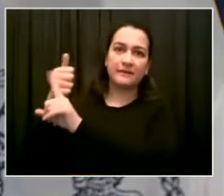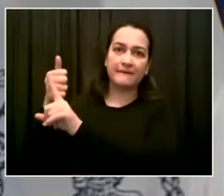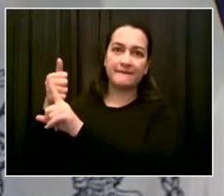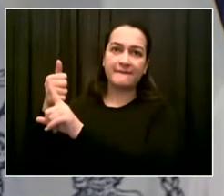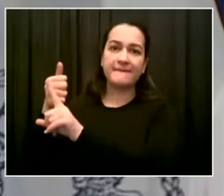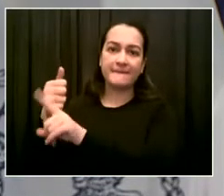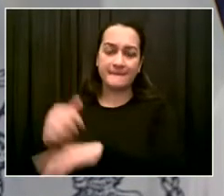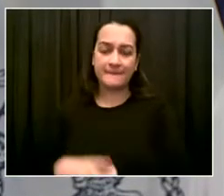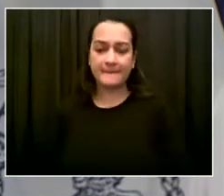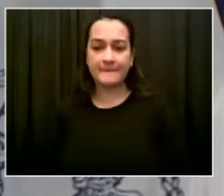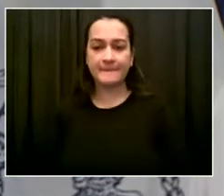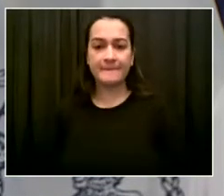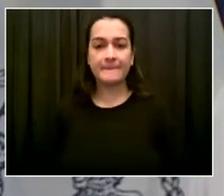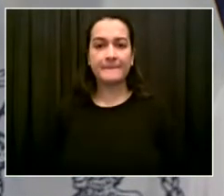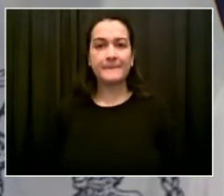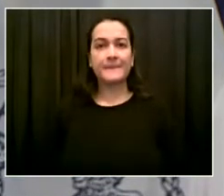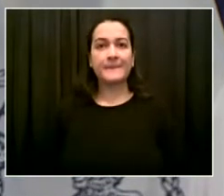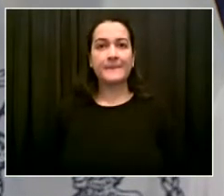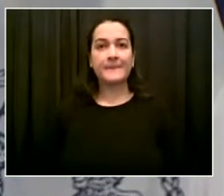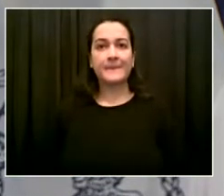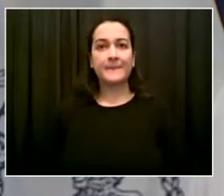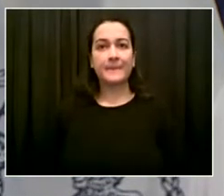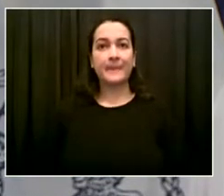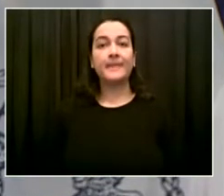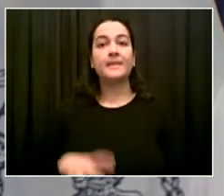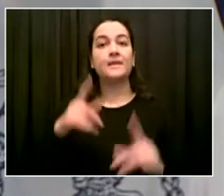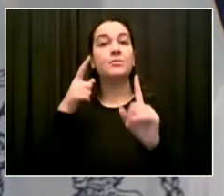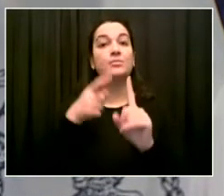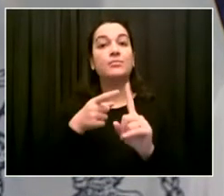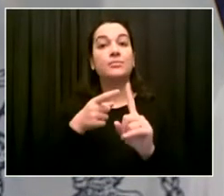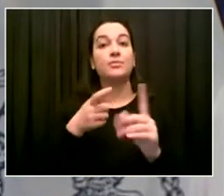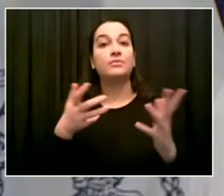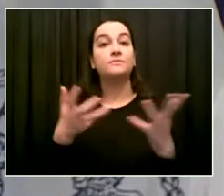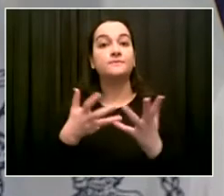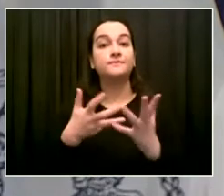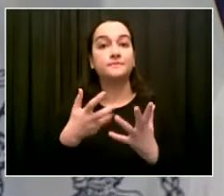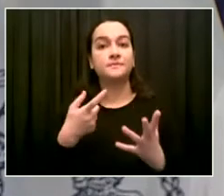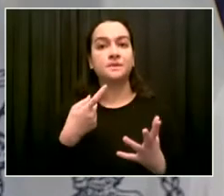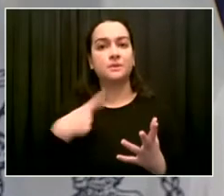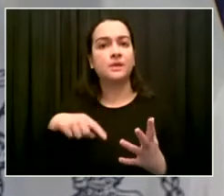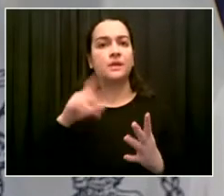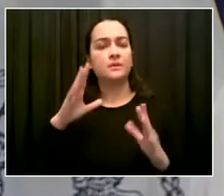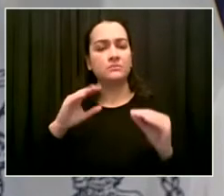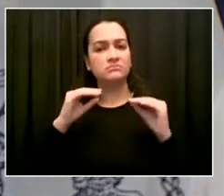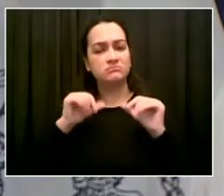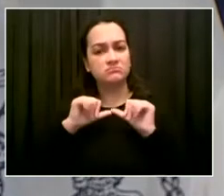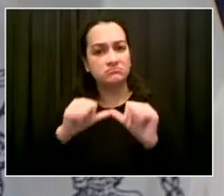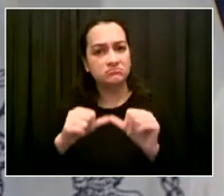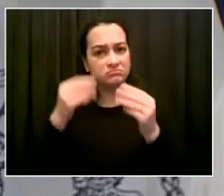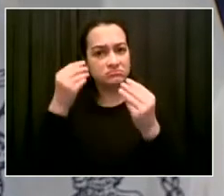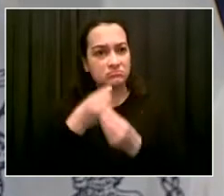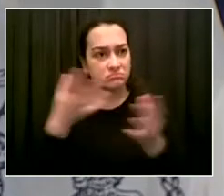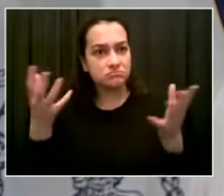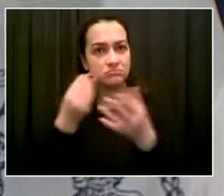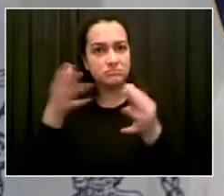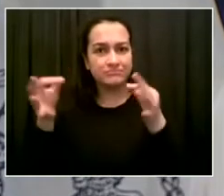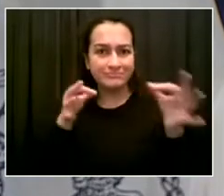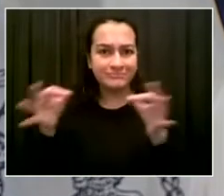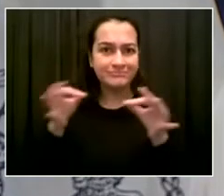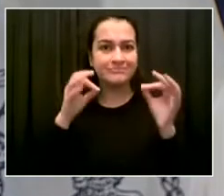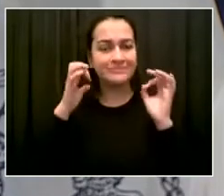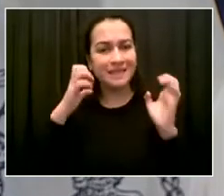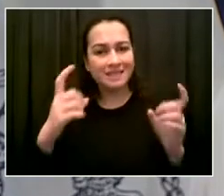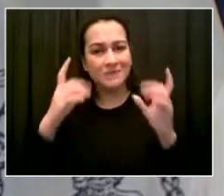to help New Yorkers know about these important elements. And you know, I think people, as we go through this year, are going to get more